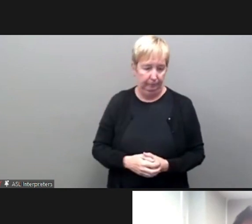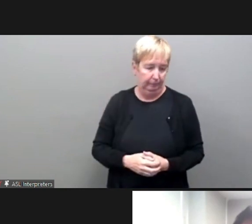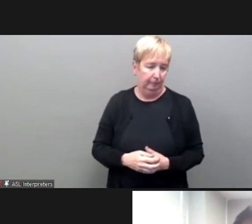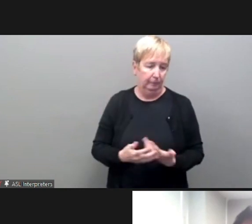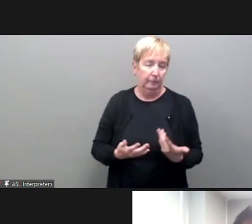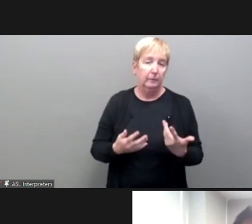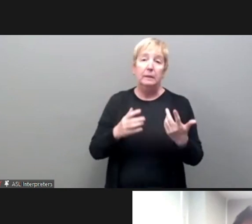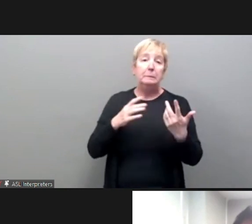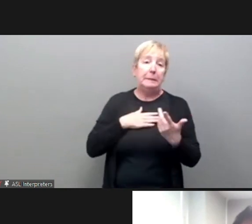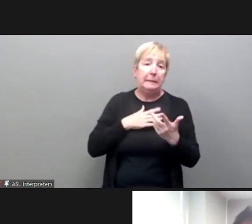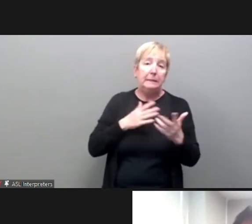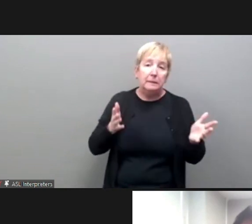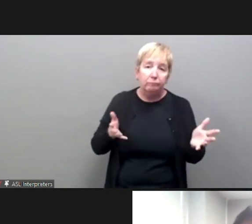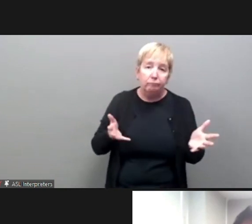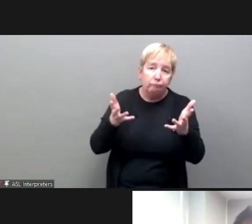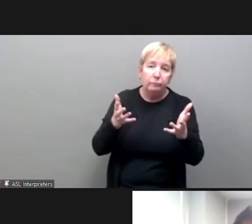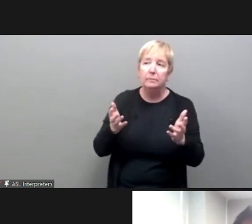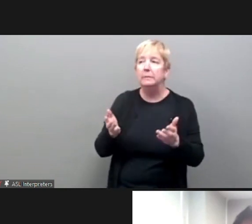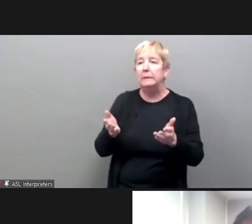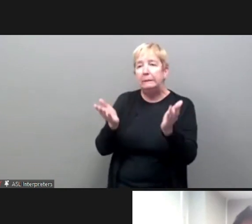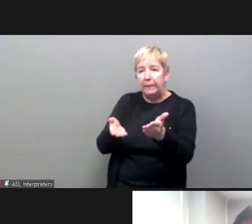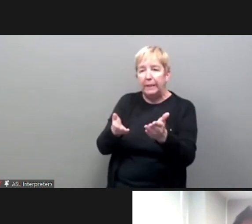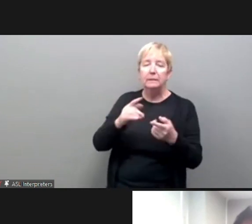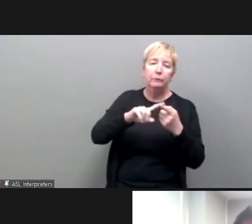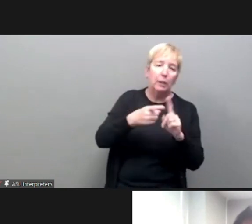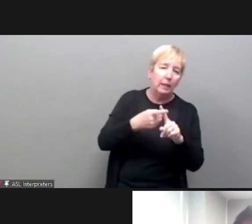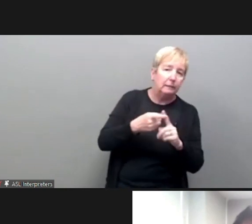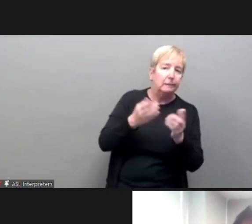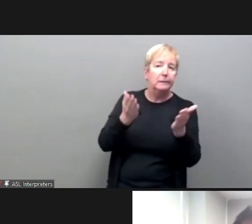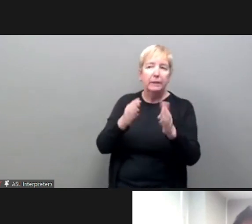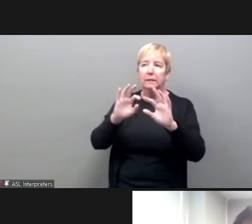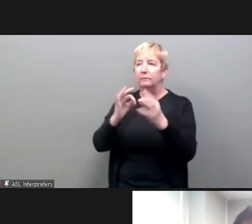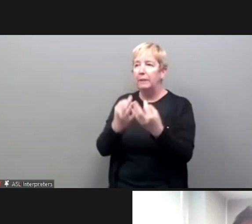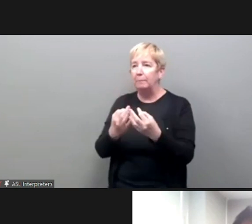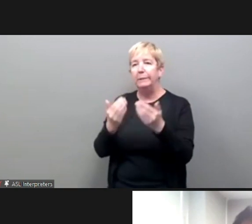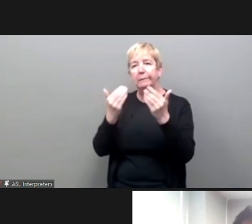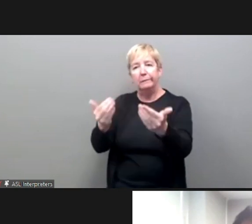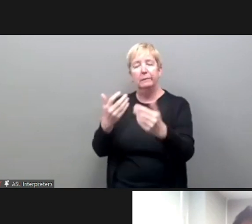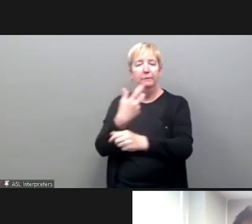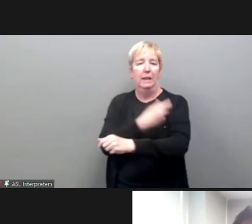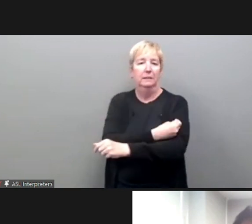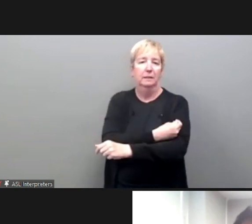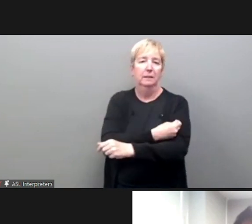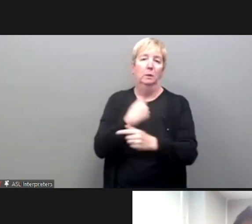families vaccinated, we can hopefully turn this curve.